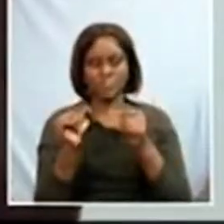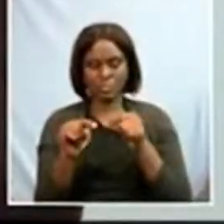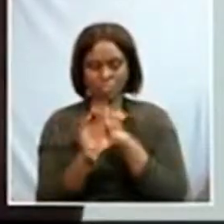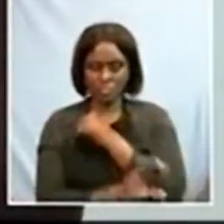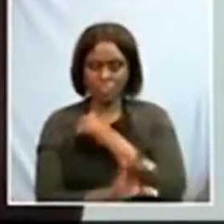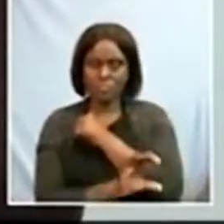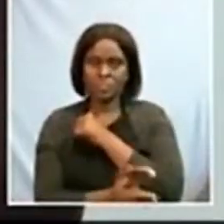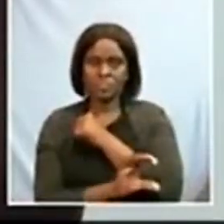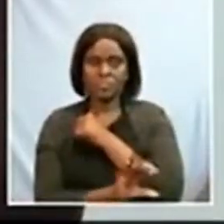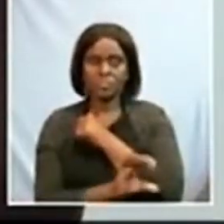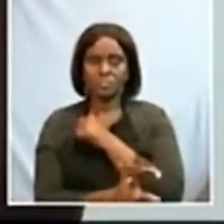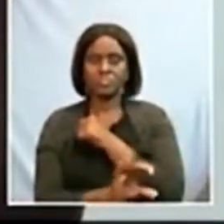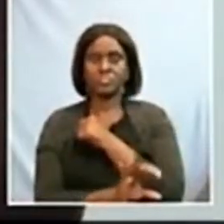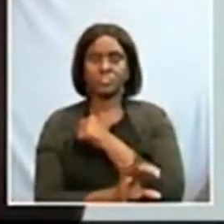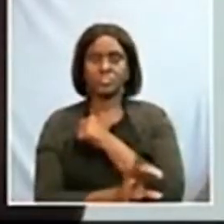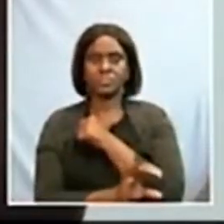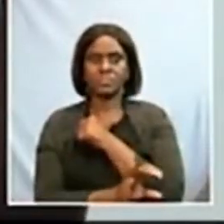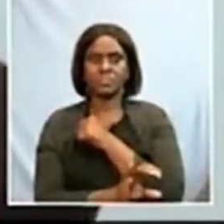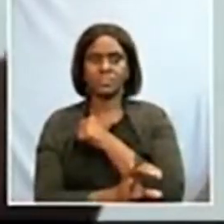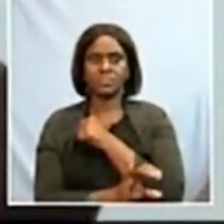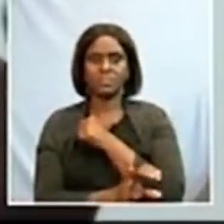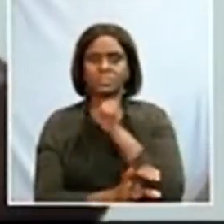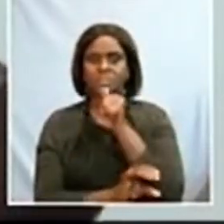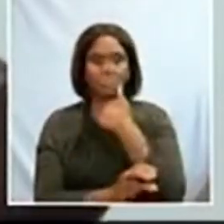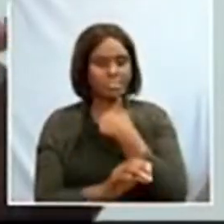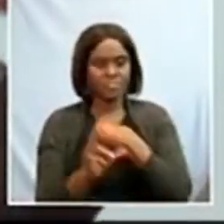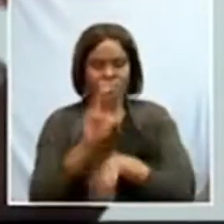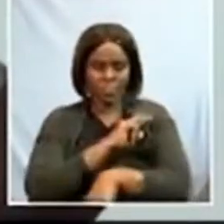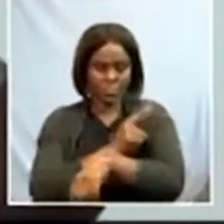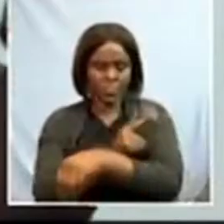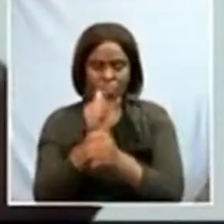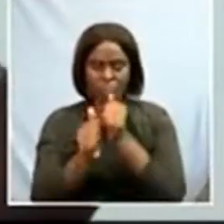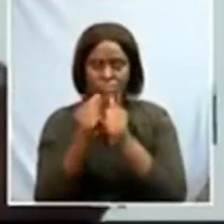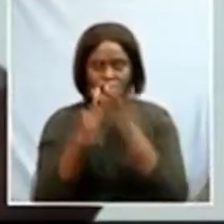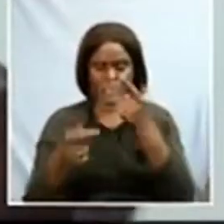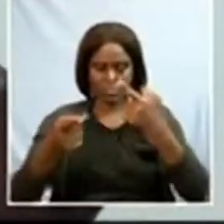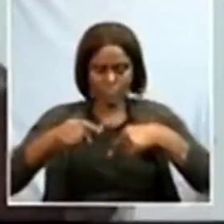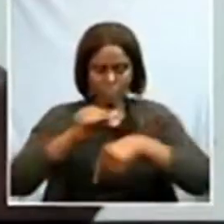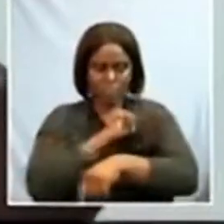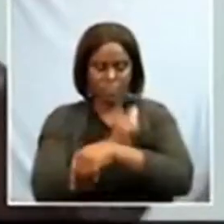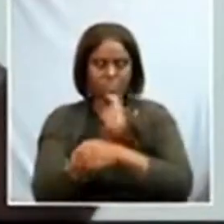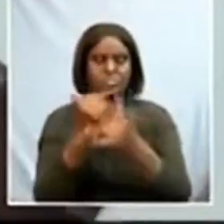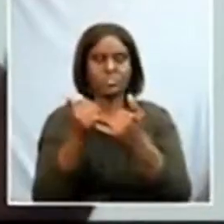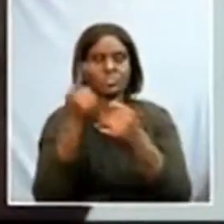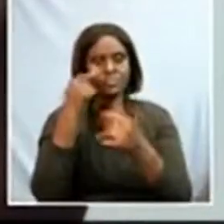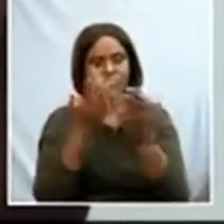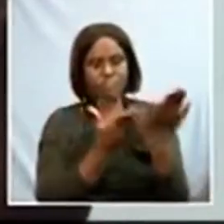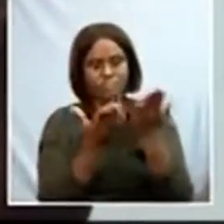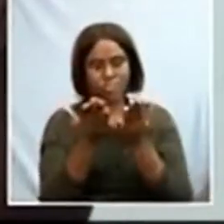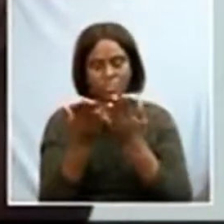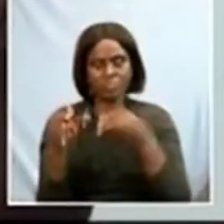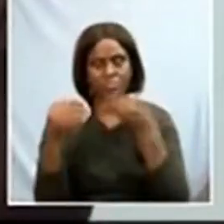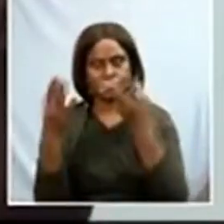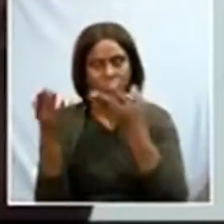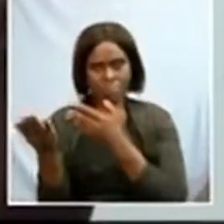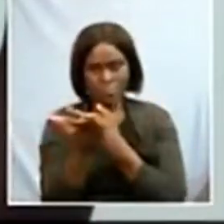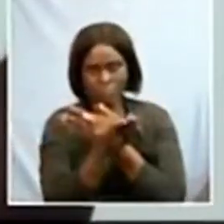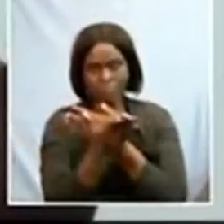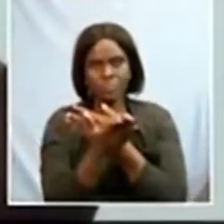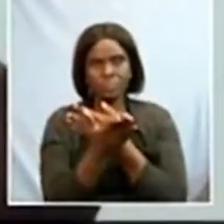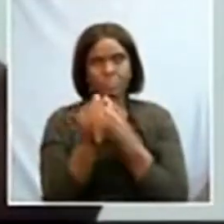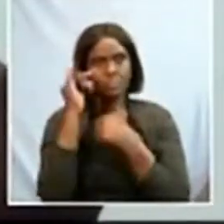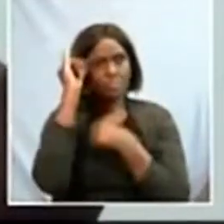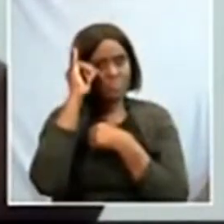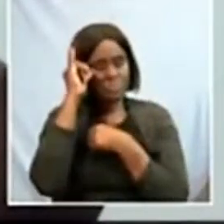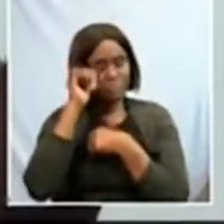country. We didn't have the resources that are coming to the local authorities now for service delivery.